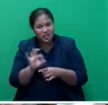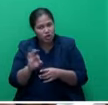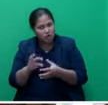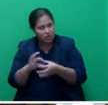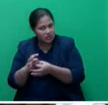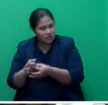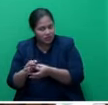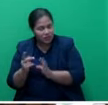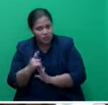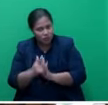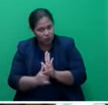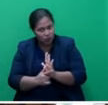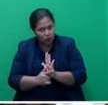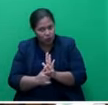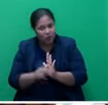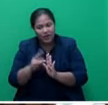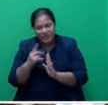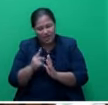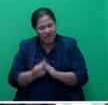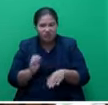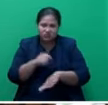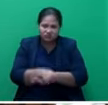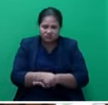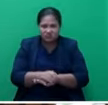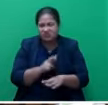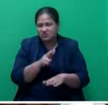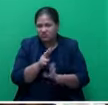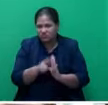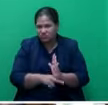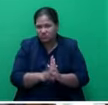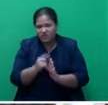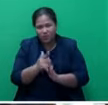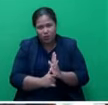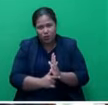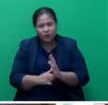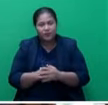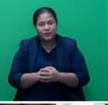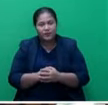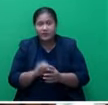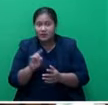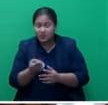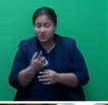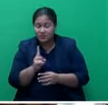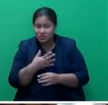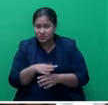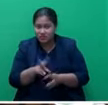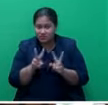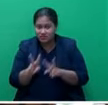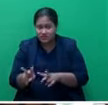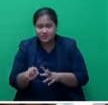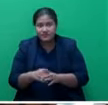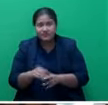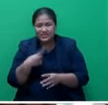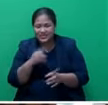in law. It actually undermines the rule of law if it continues on a long-term basis. What we are seeking, Mr. Speaker, sir, is a